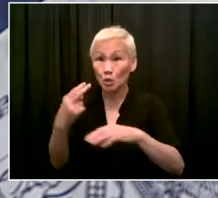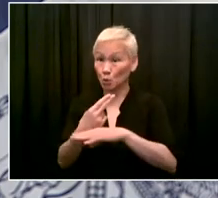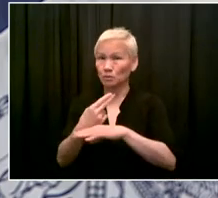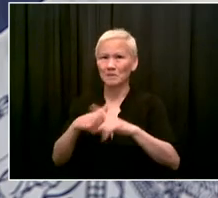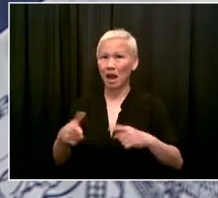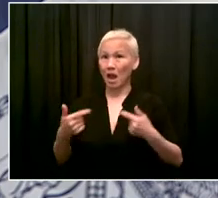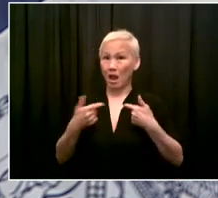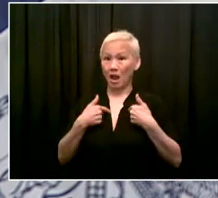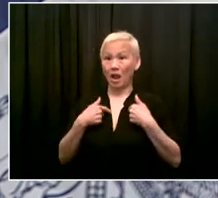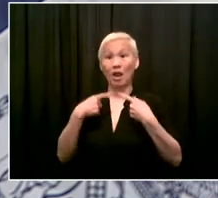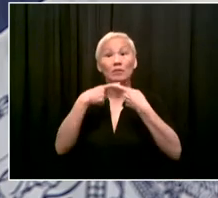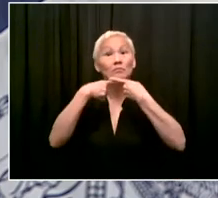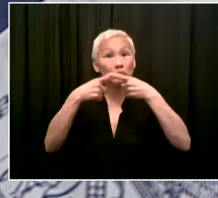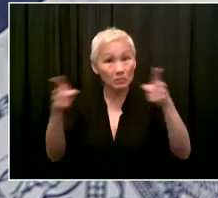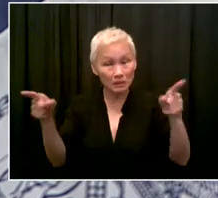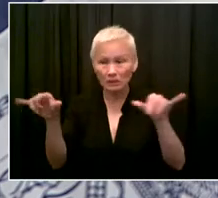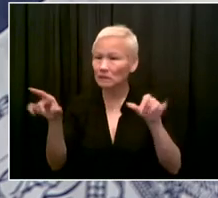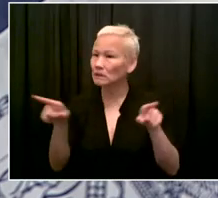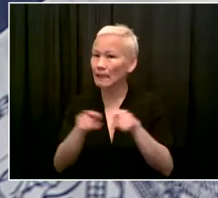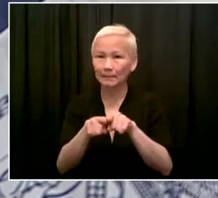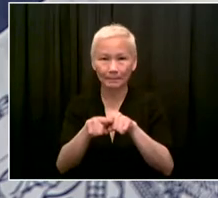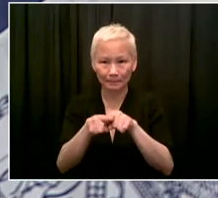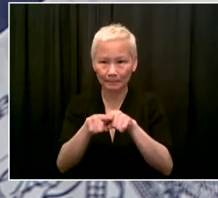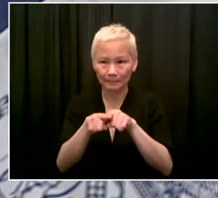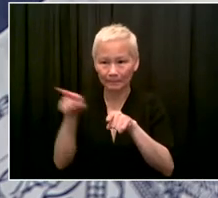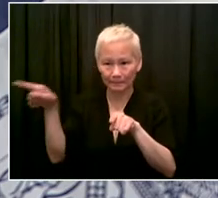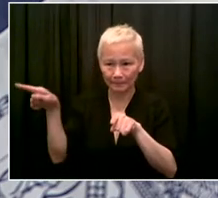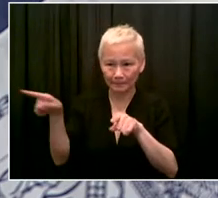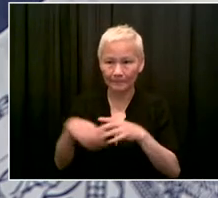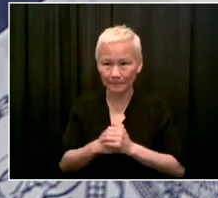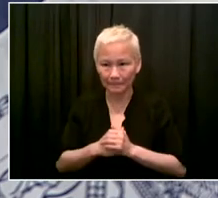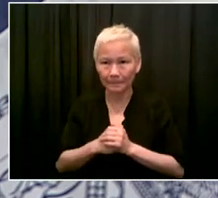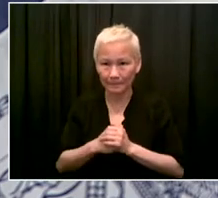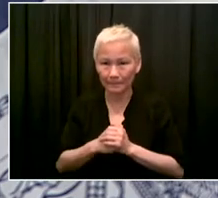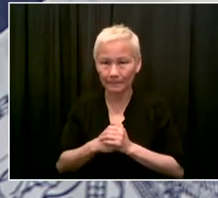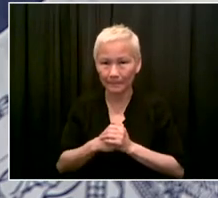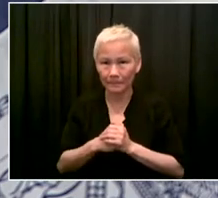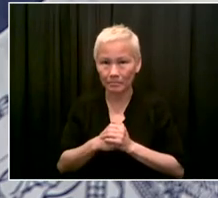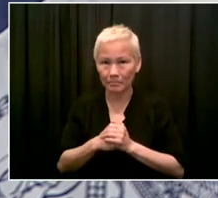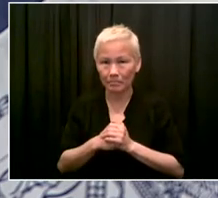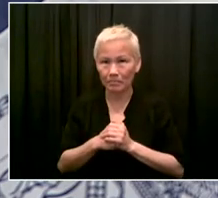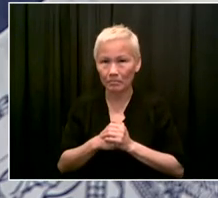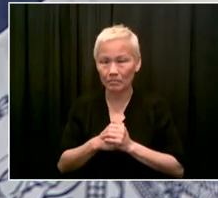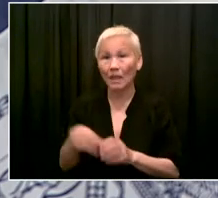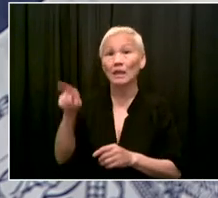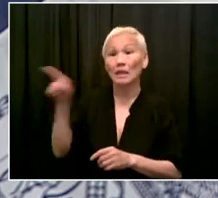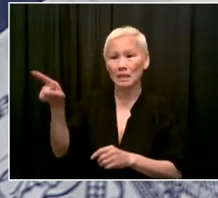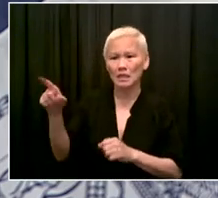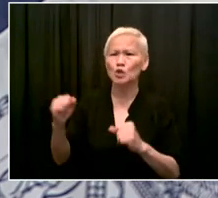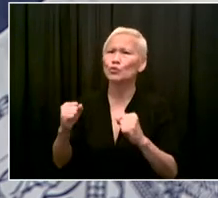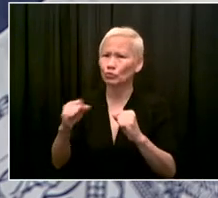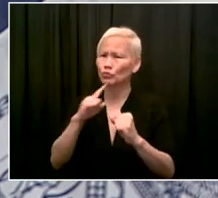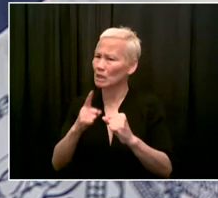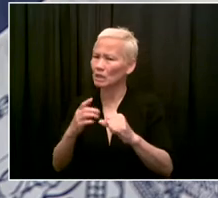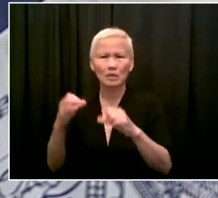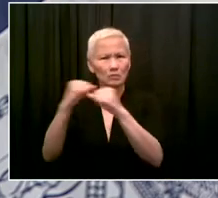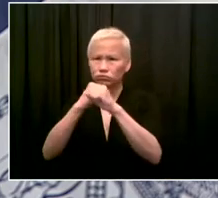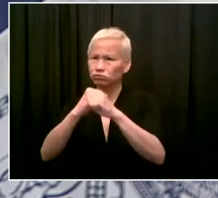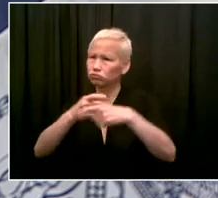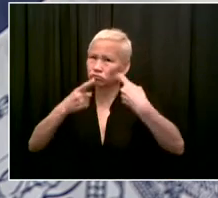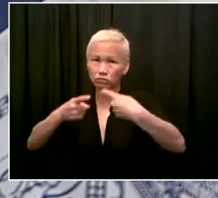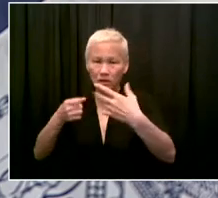but that. And I remember he was one of the people that fought against the overuse of stop and frisk. So that's where I see